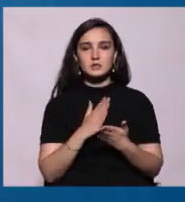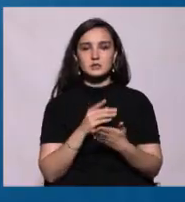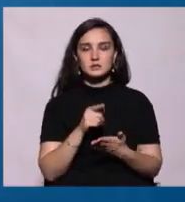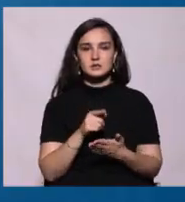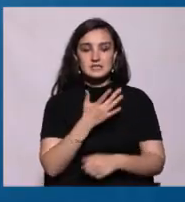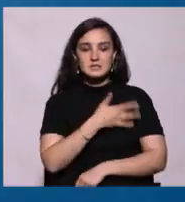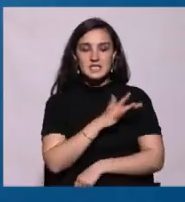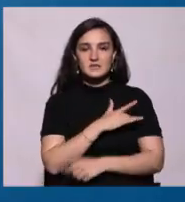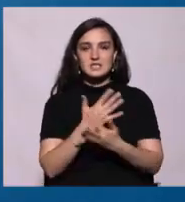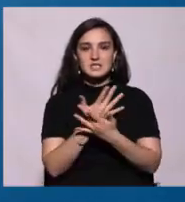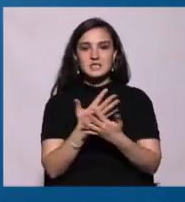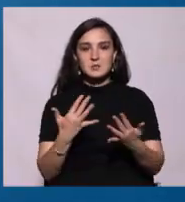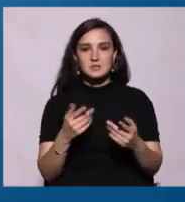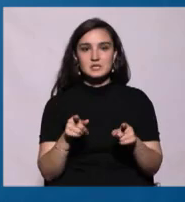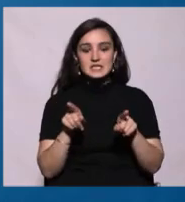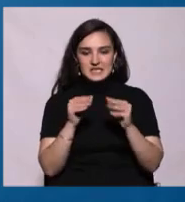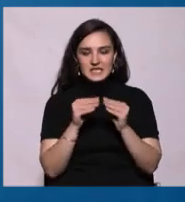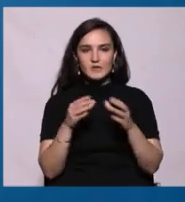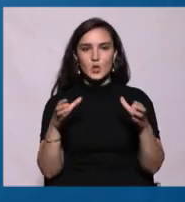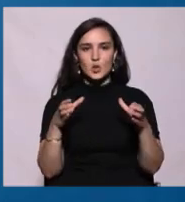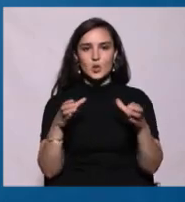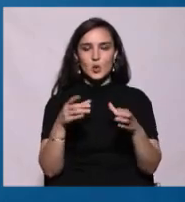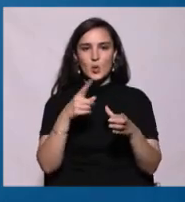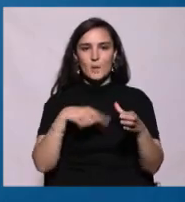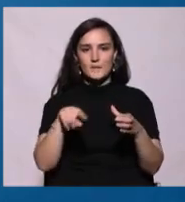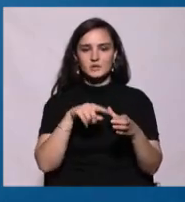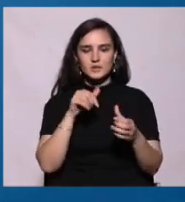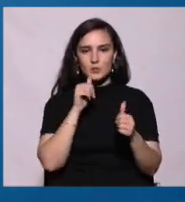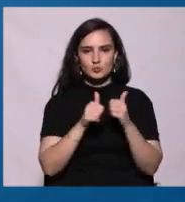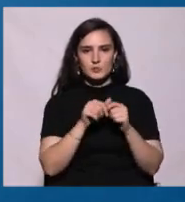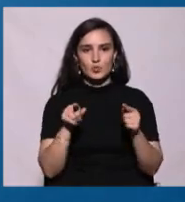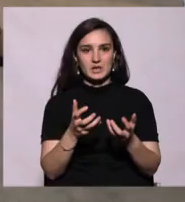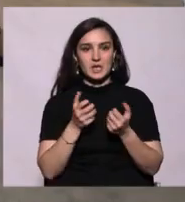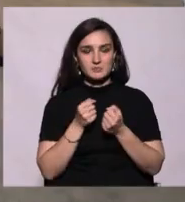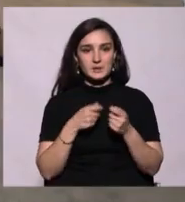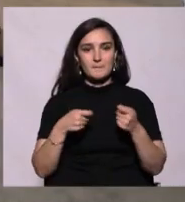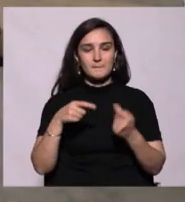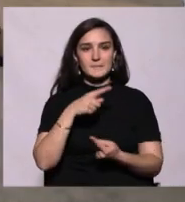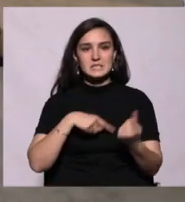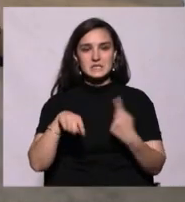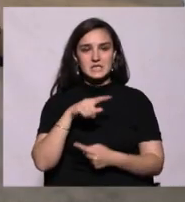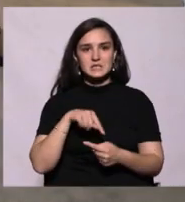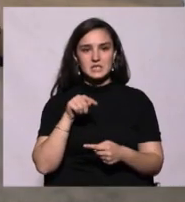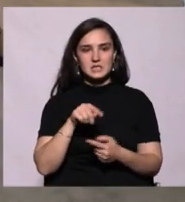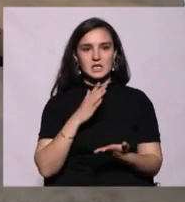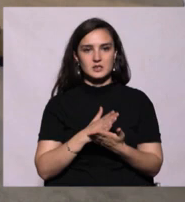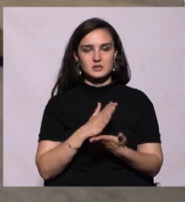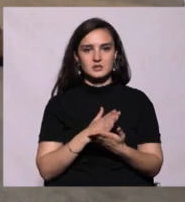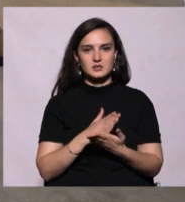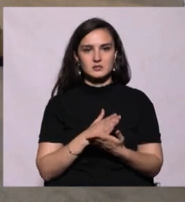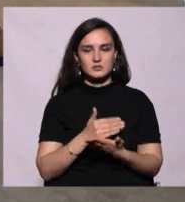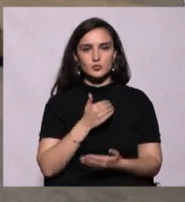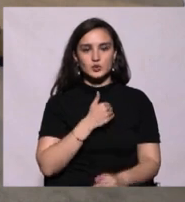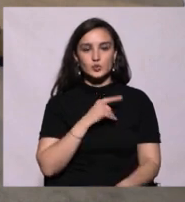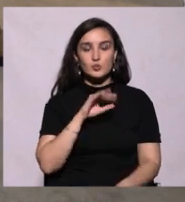or services from the same company over a long period of time. In business, customer loyalty is wanting